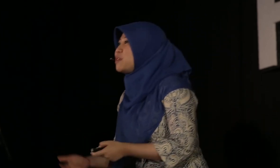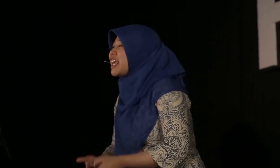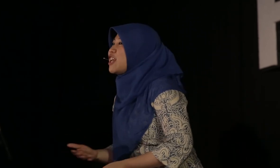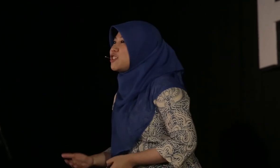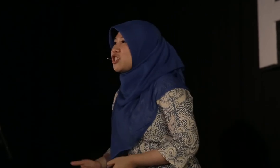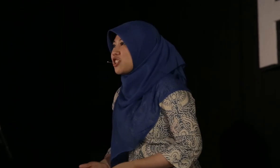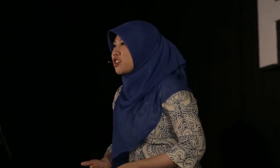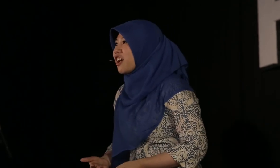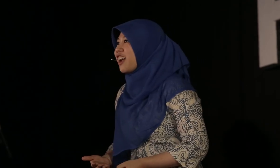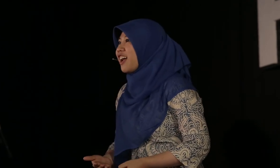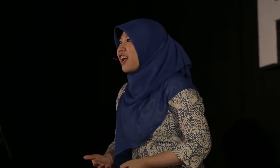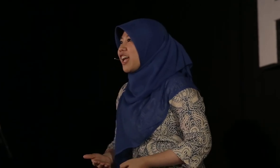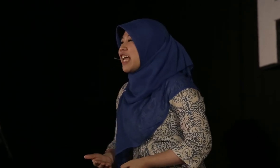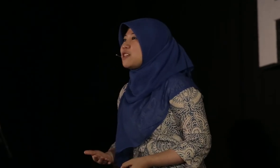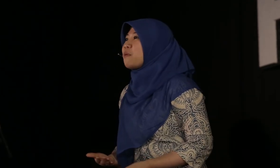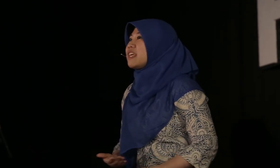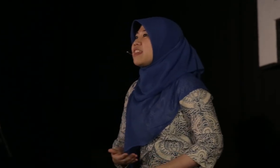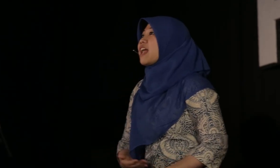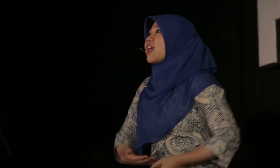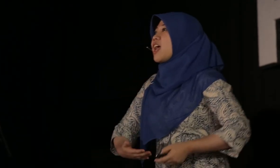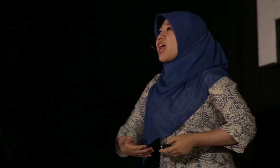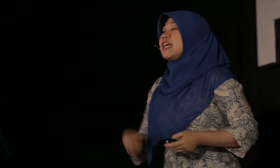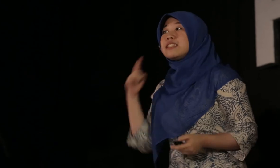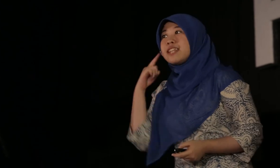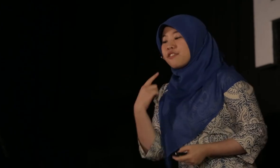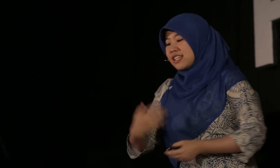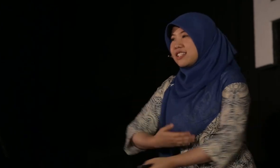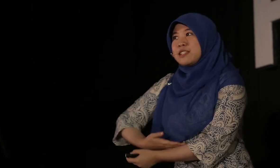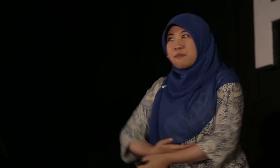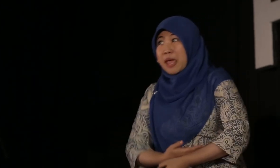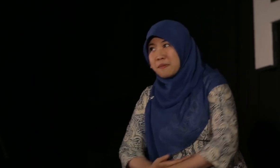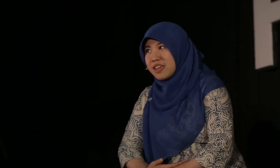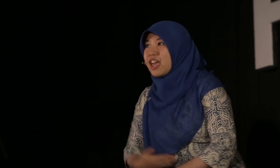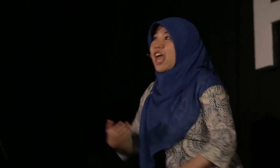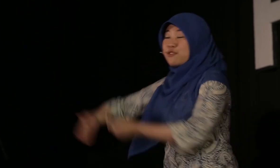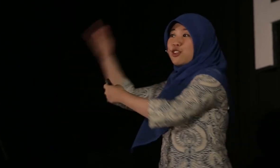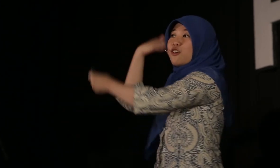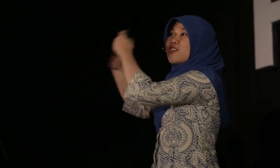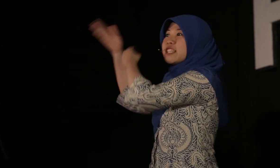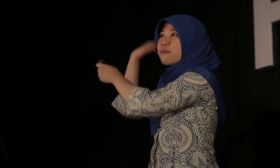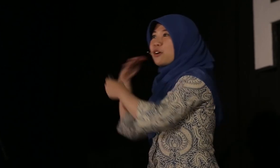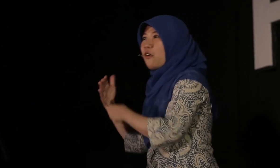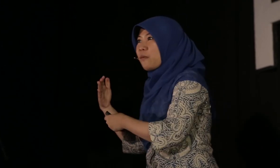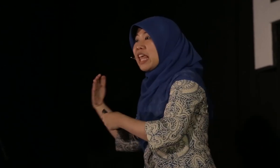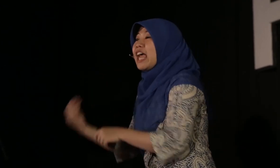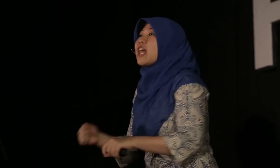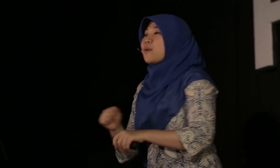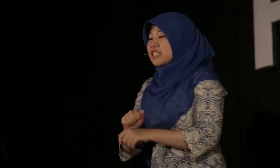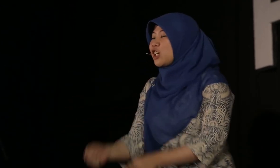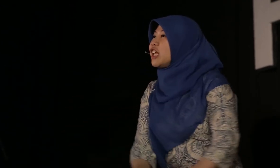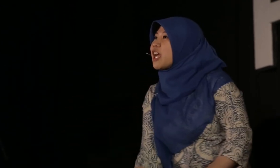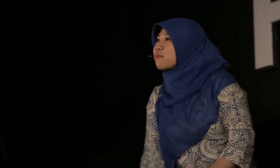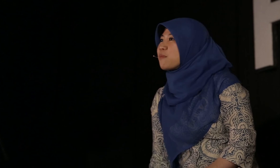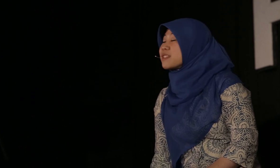to communicate using gesture. He told me that he is deaf since he's a baby, and it was long, long time ago, and now